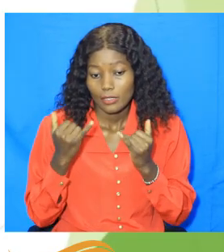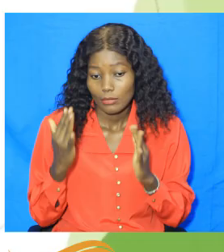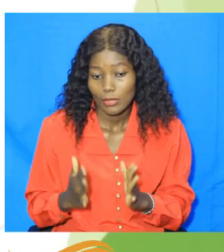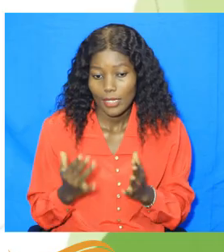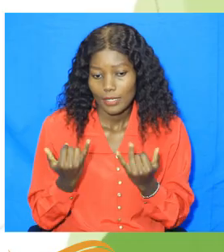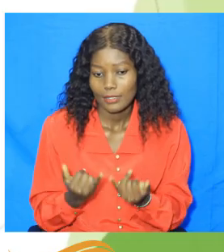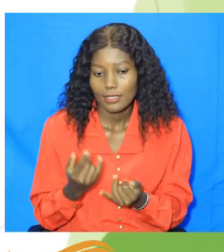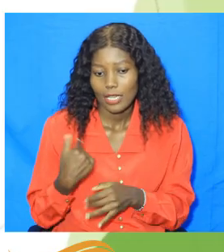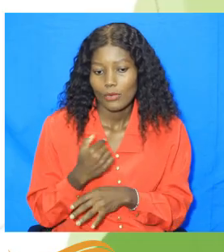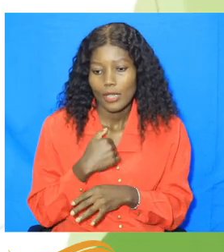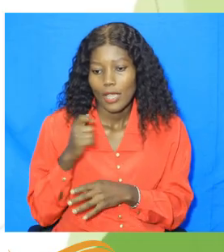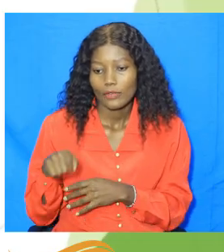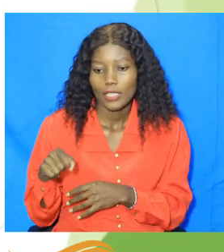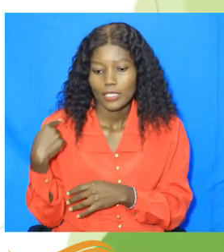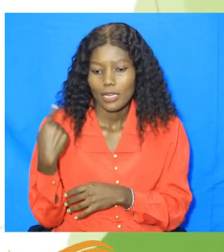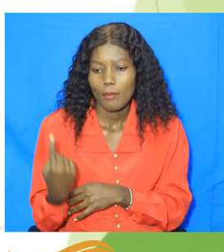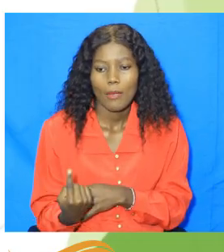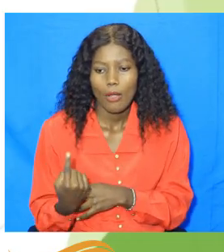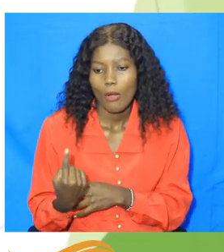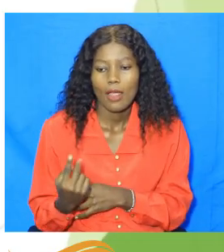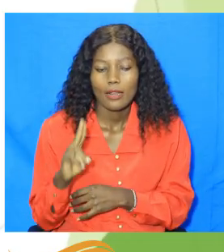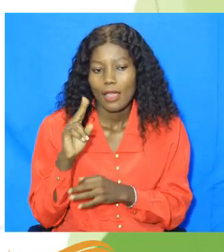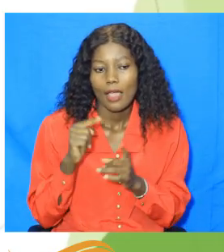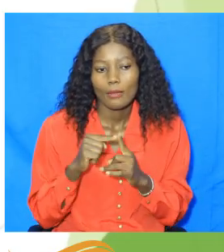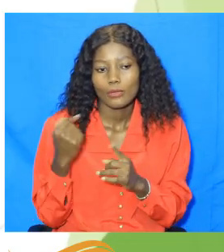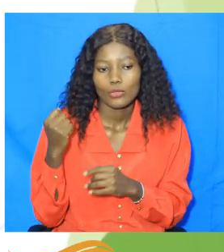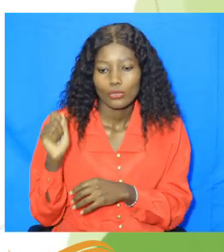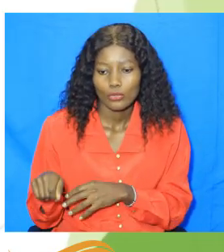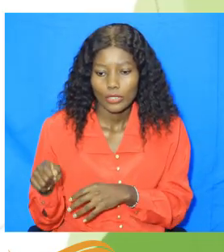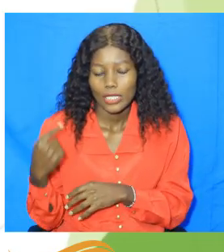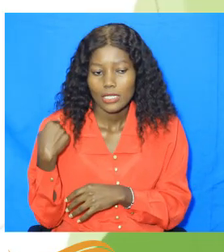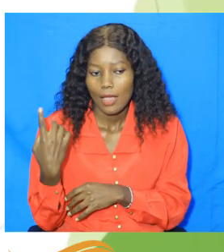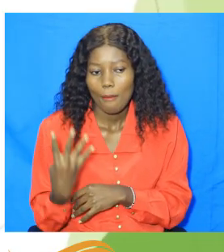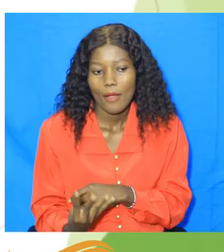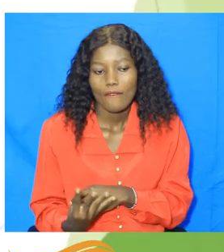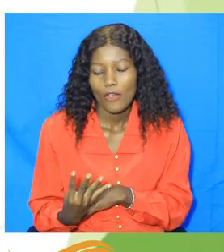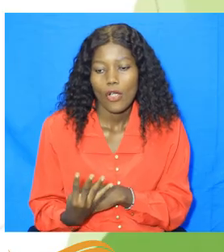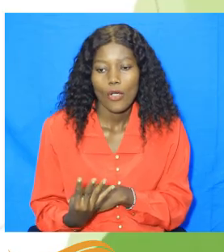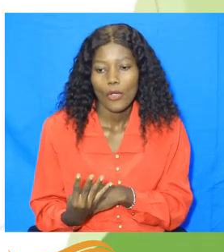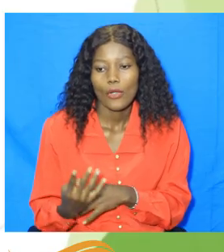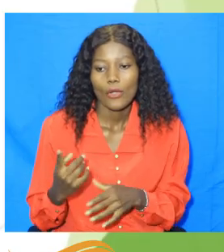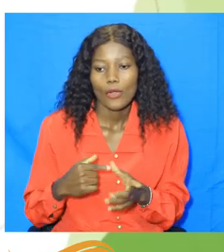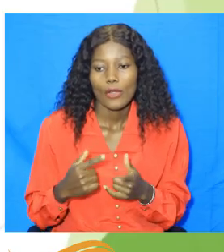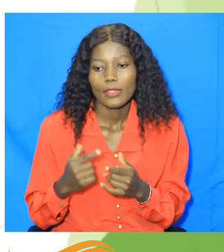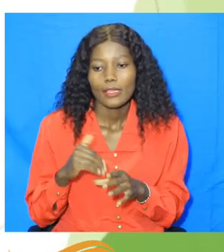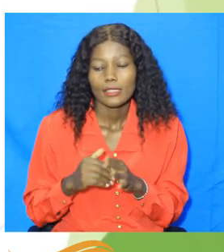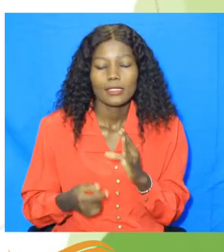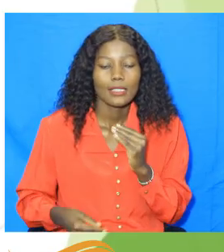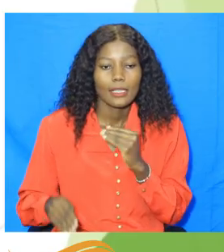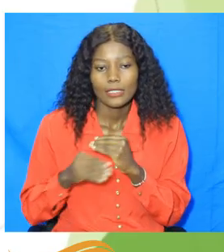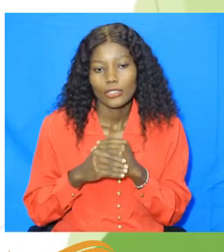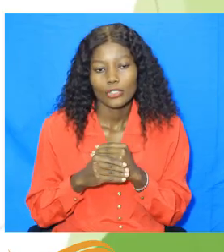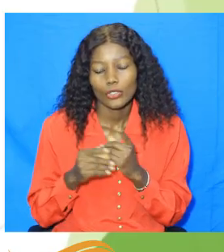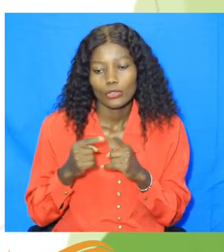have judge number 1 up to judge number 4. And in addition to